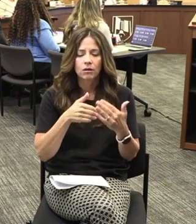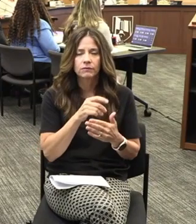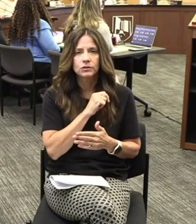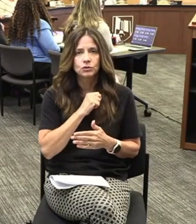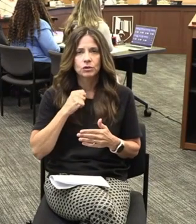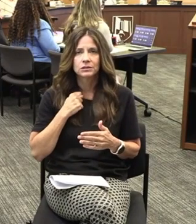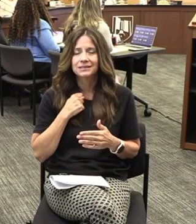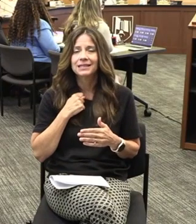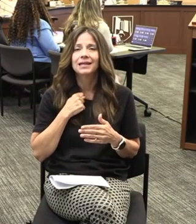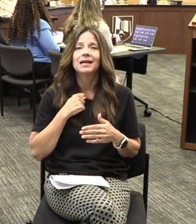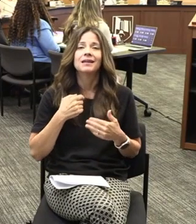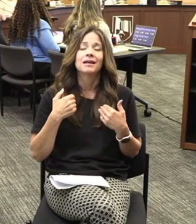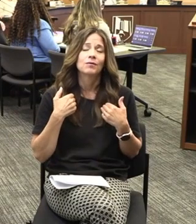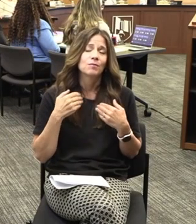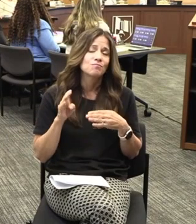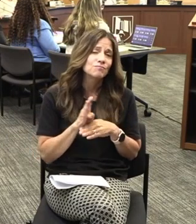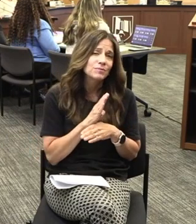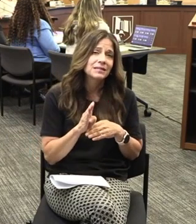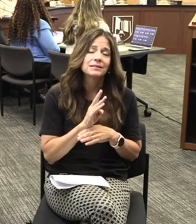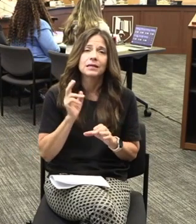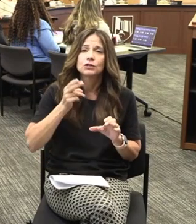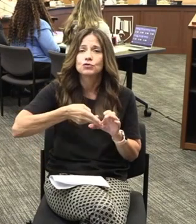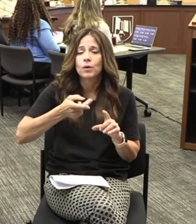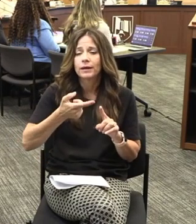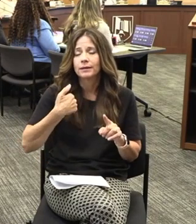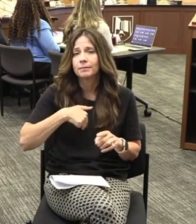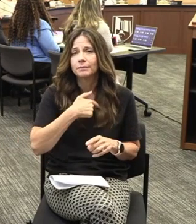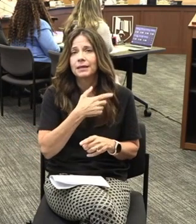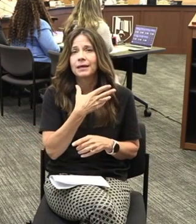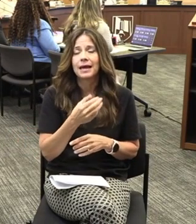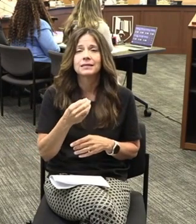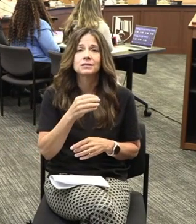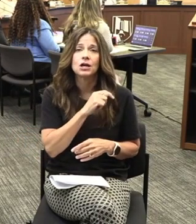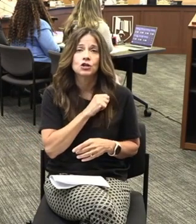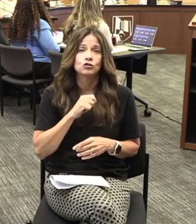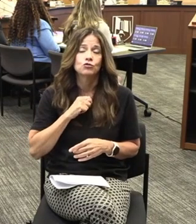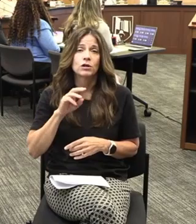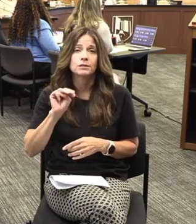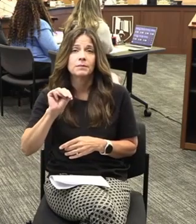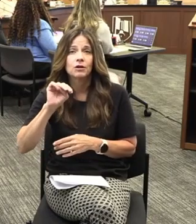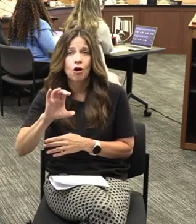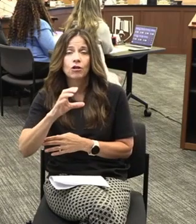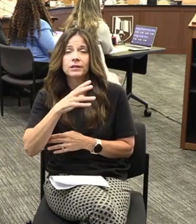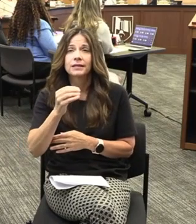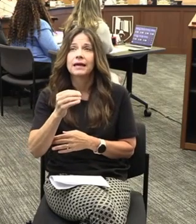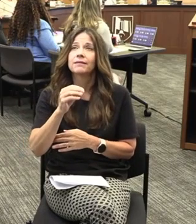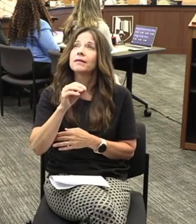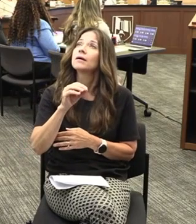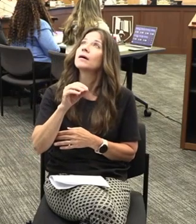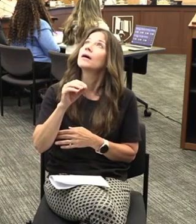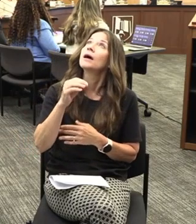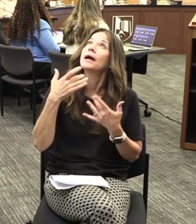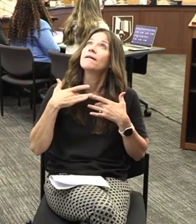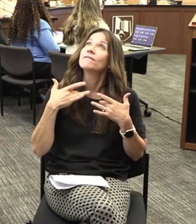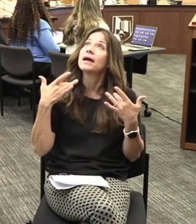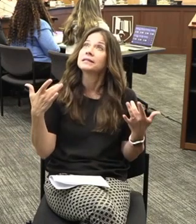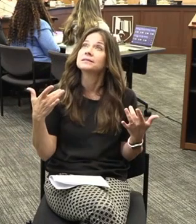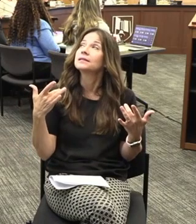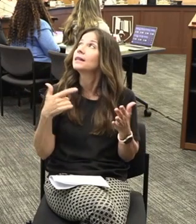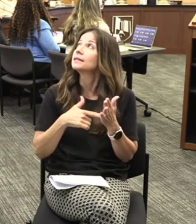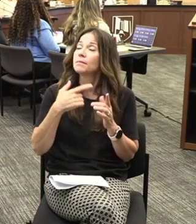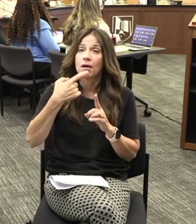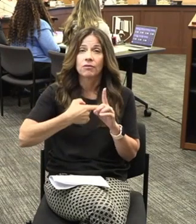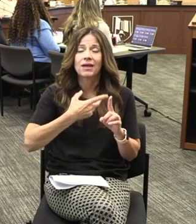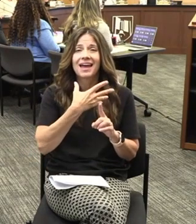out of their busy days to join me, as Trustee McCollum mentioned, at the Will County CED event. And